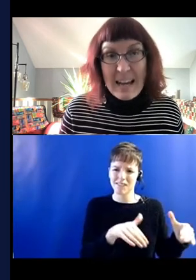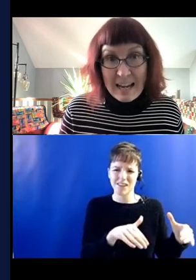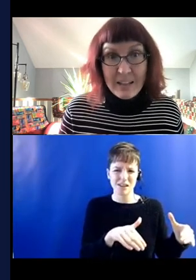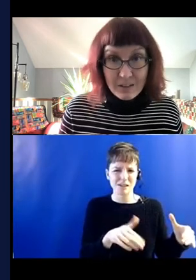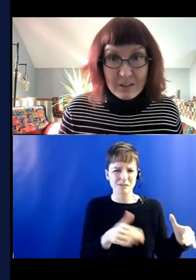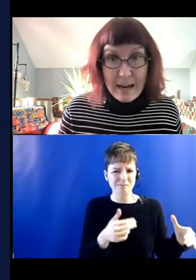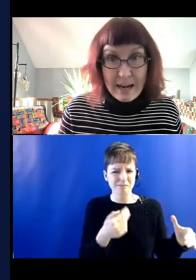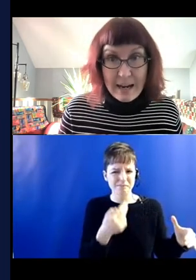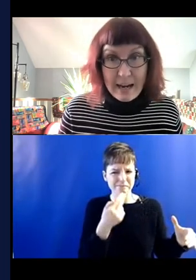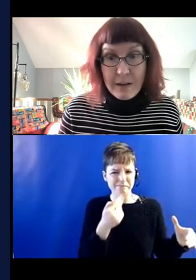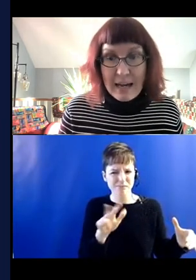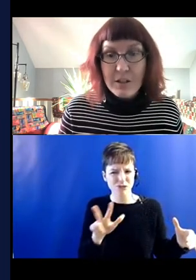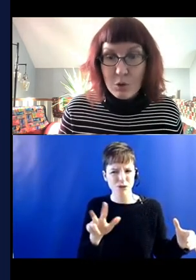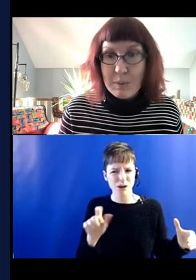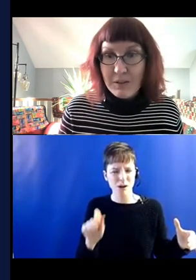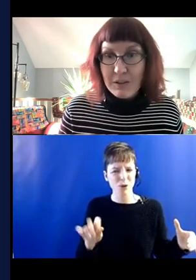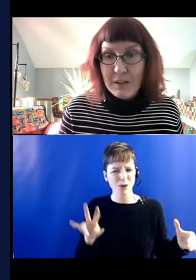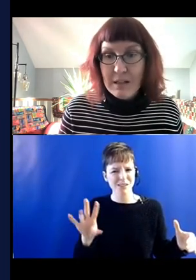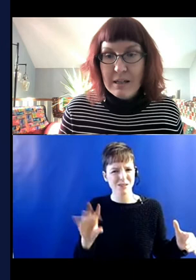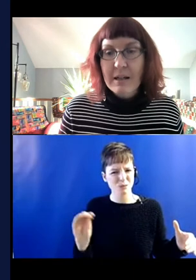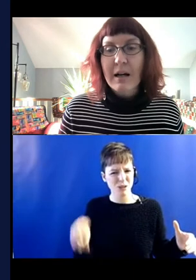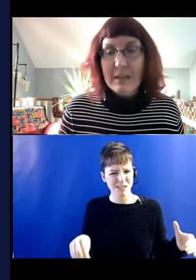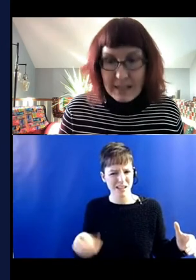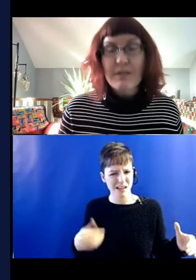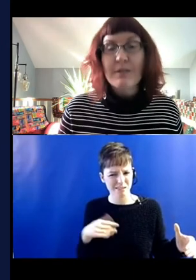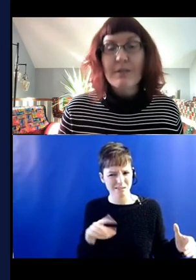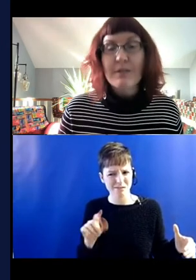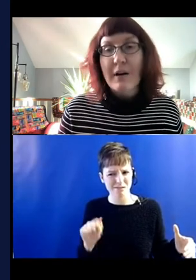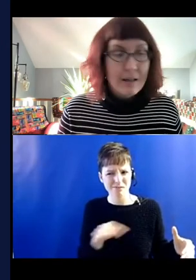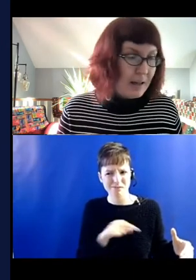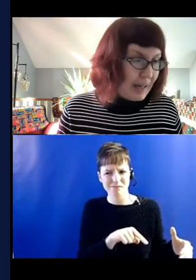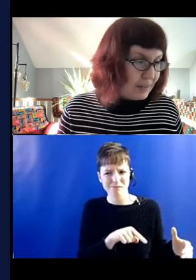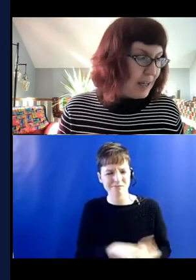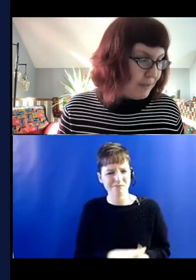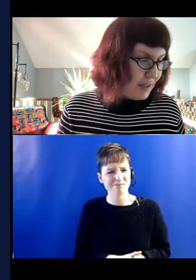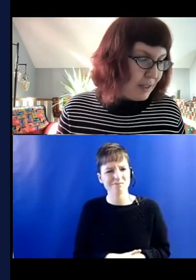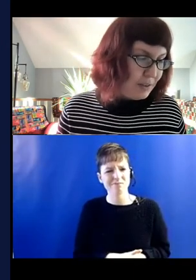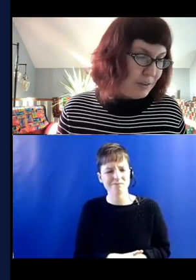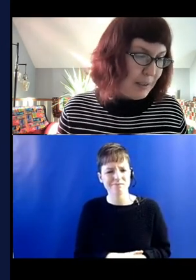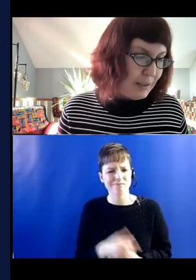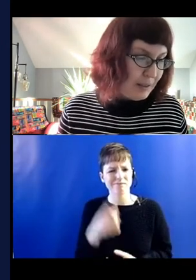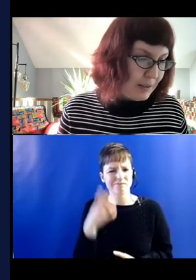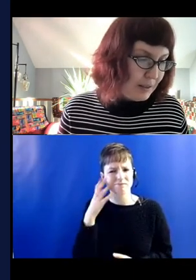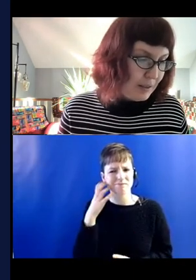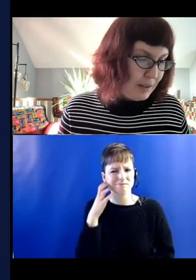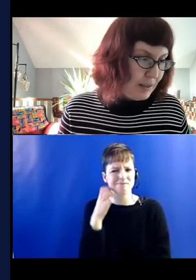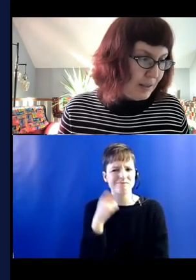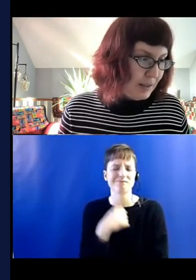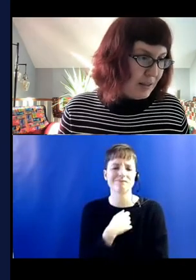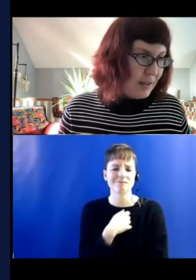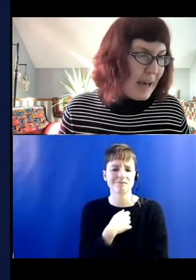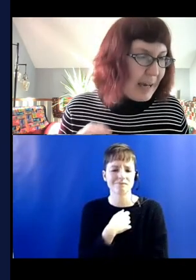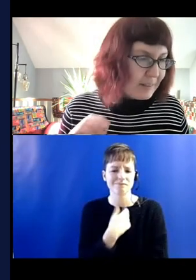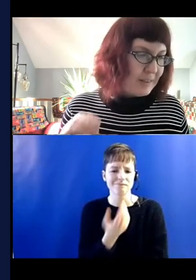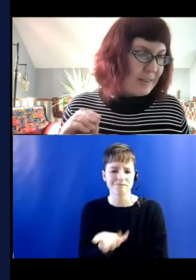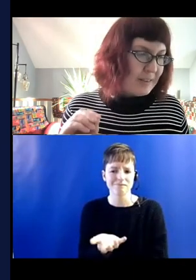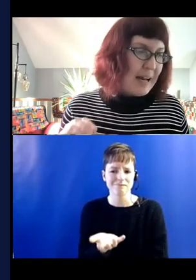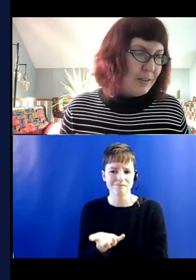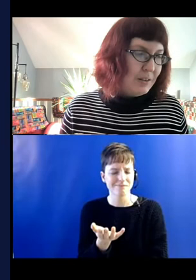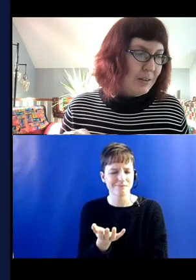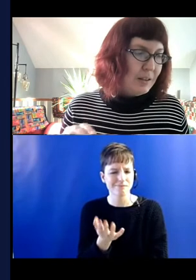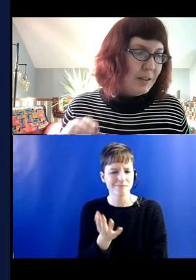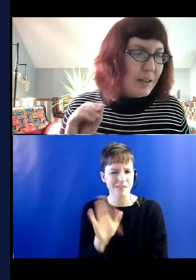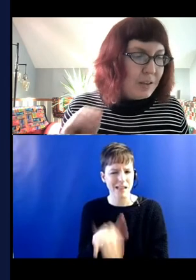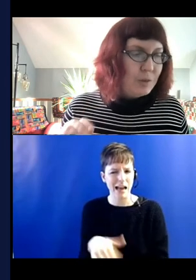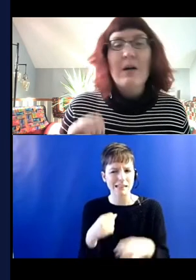faculty and staff at UBC identify as having a disability. That